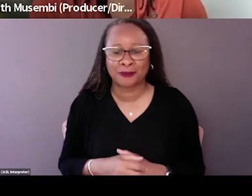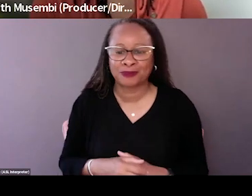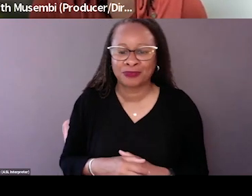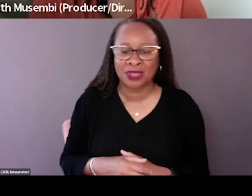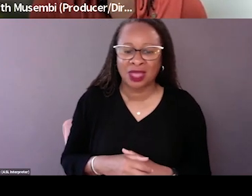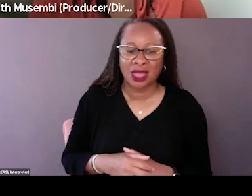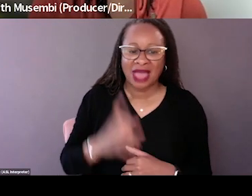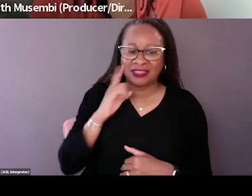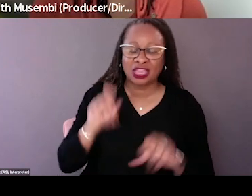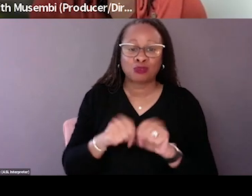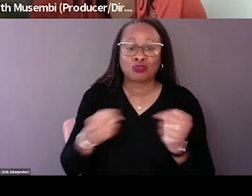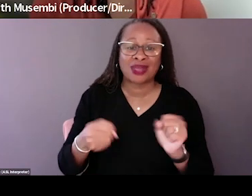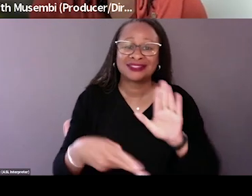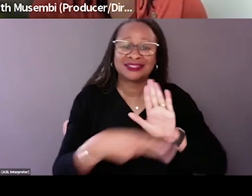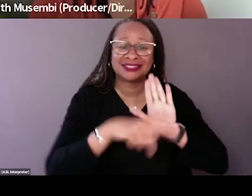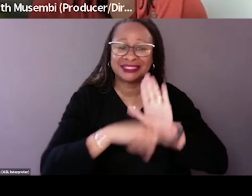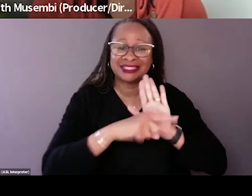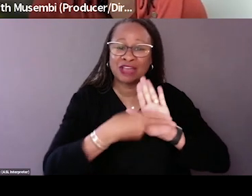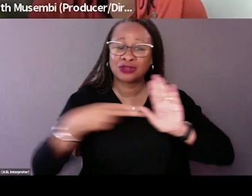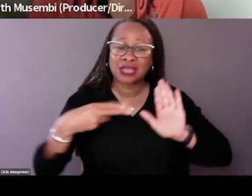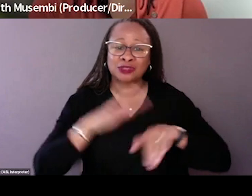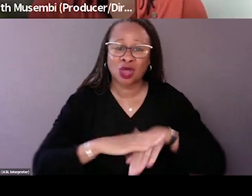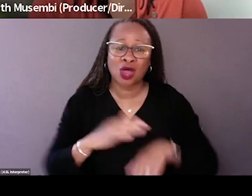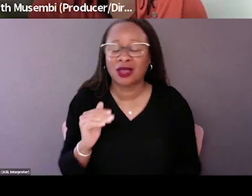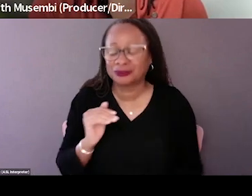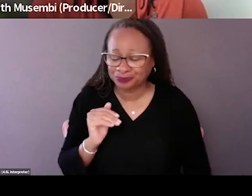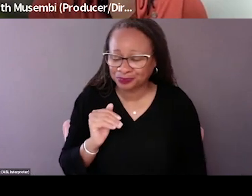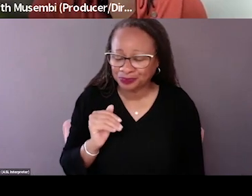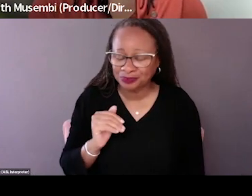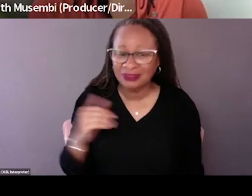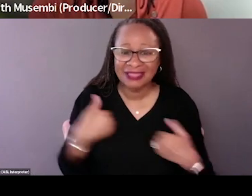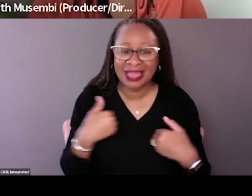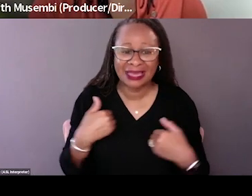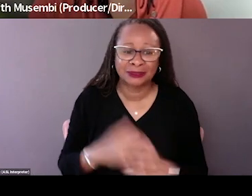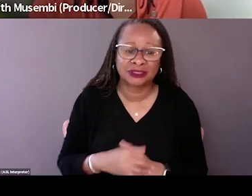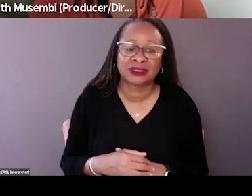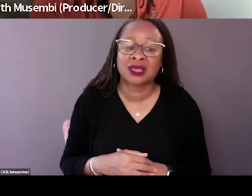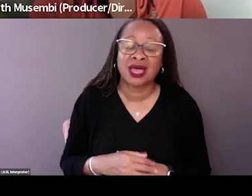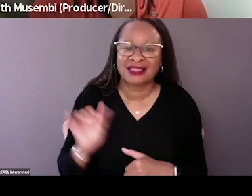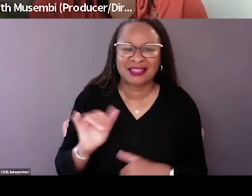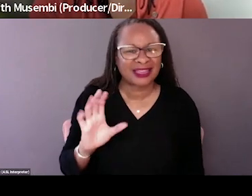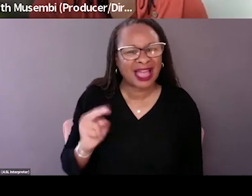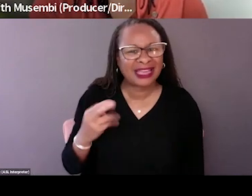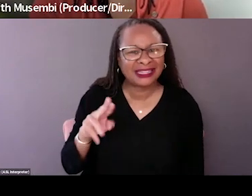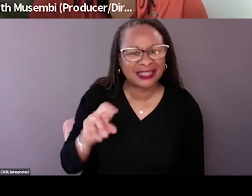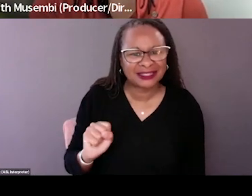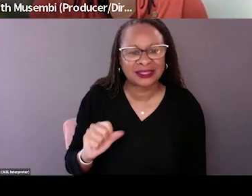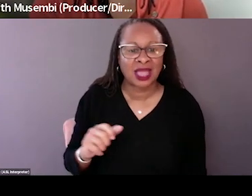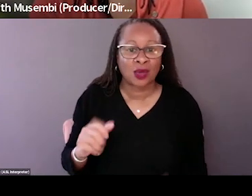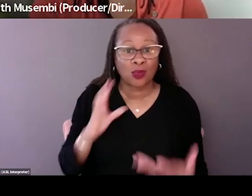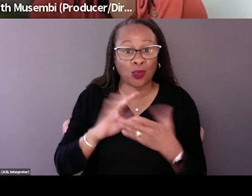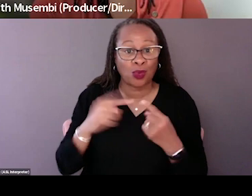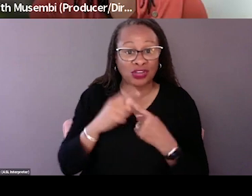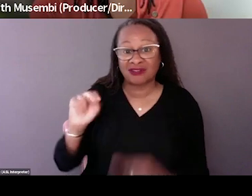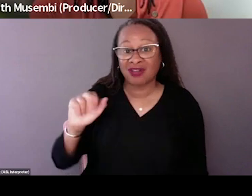Like, before I was never like really into hyenas, but then when you learn something about her ability to